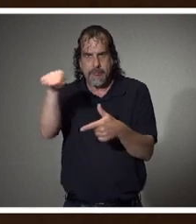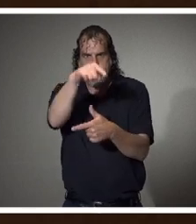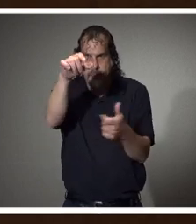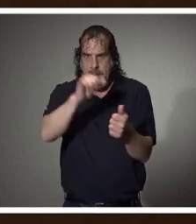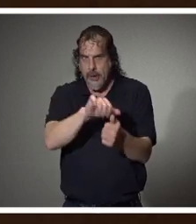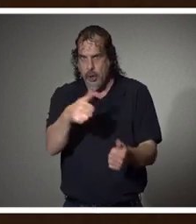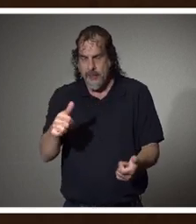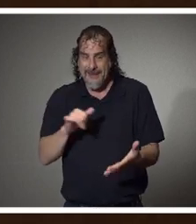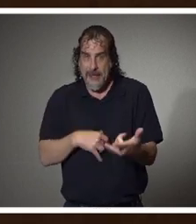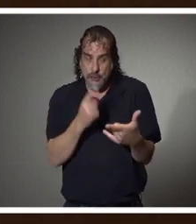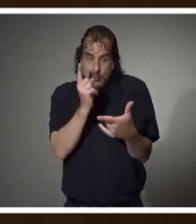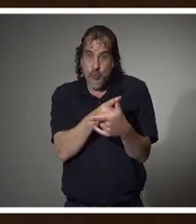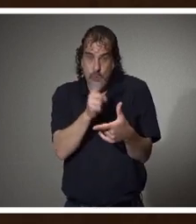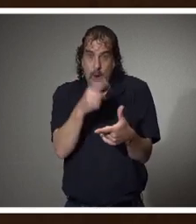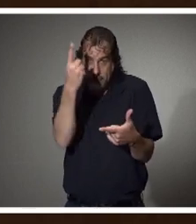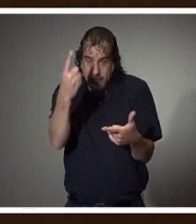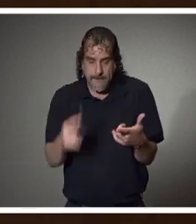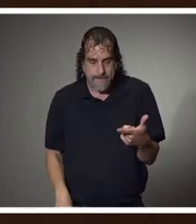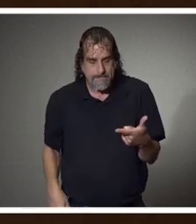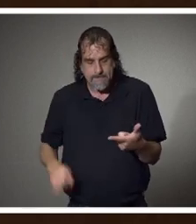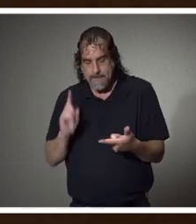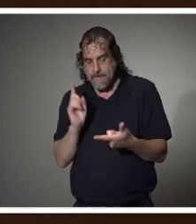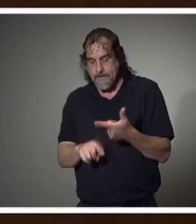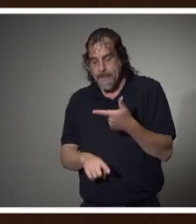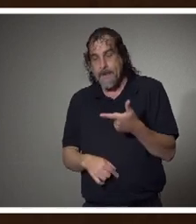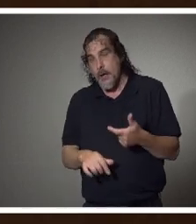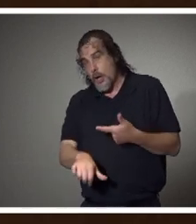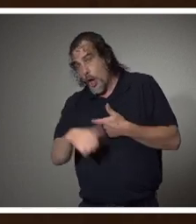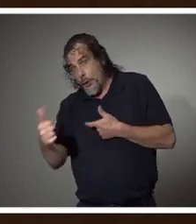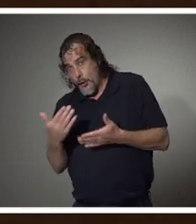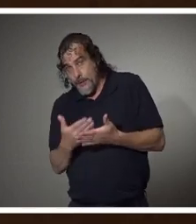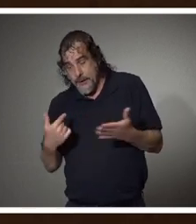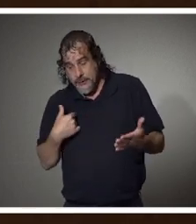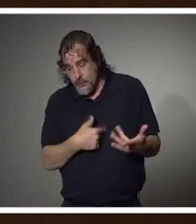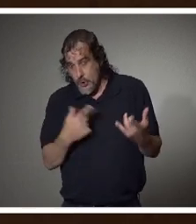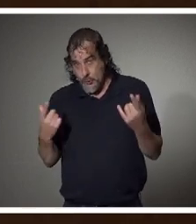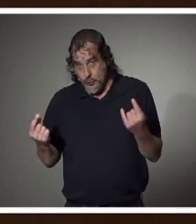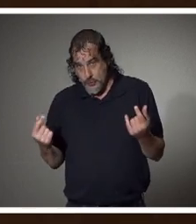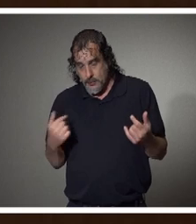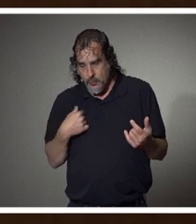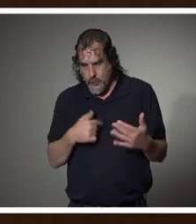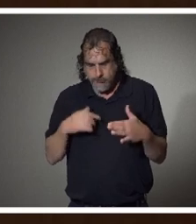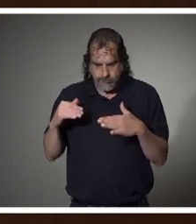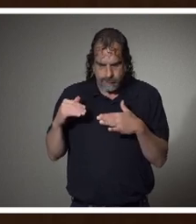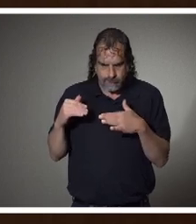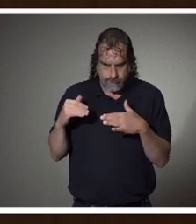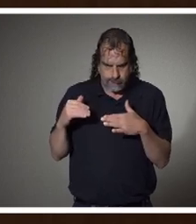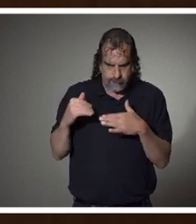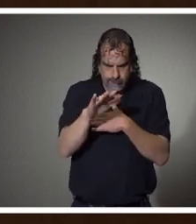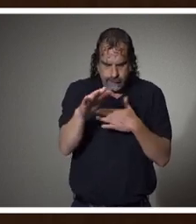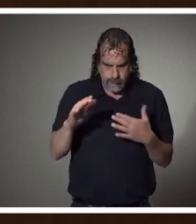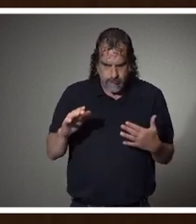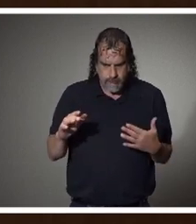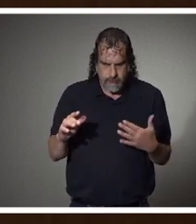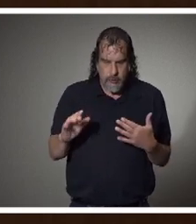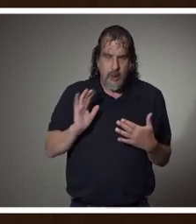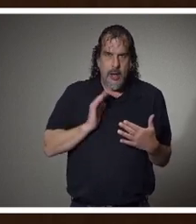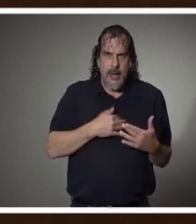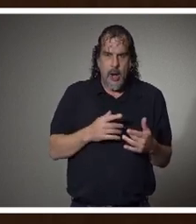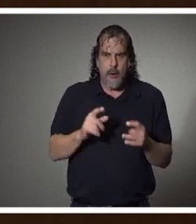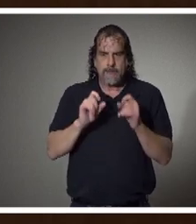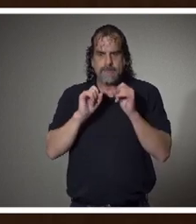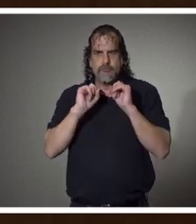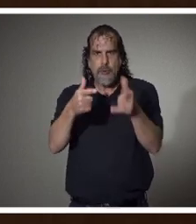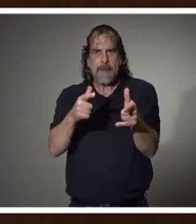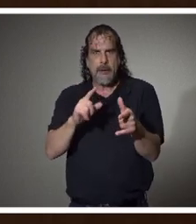one piece to that. As far as other activities, we did send one of our rapid test